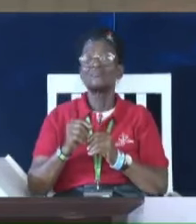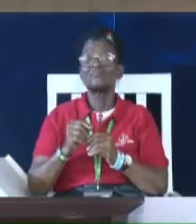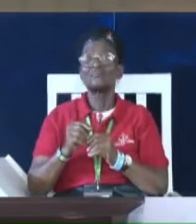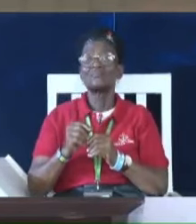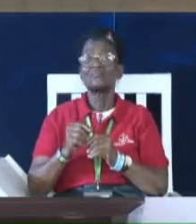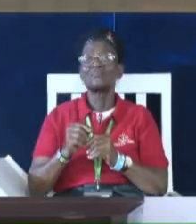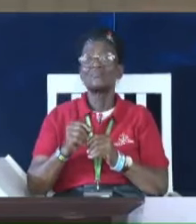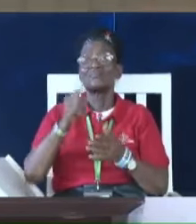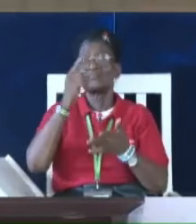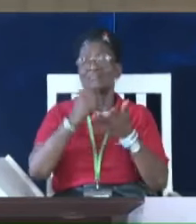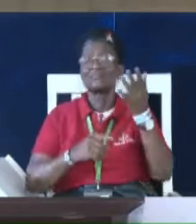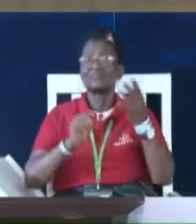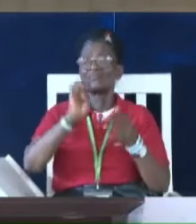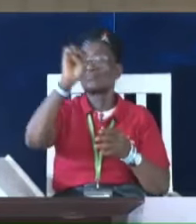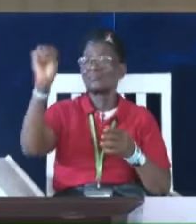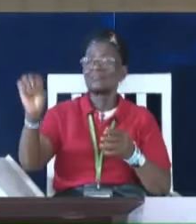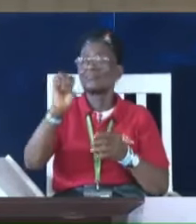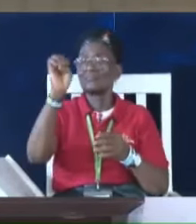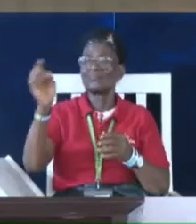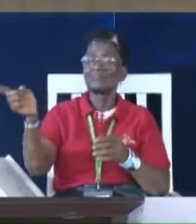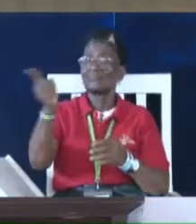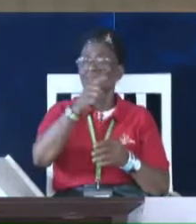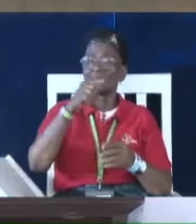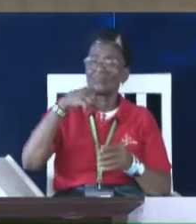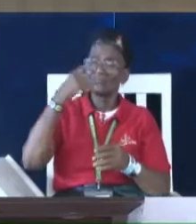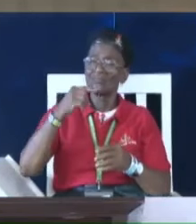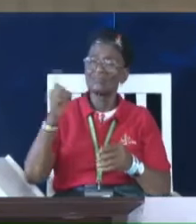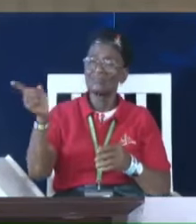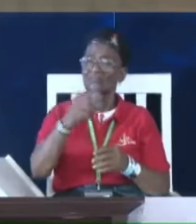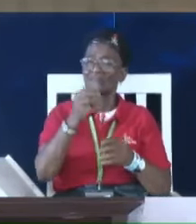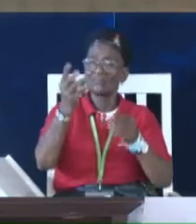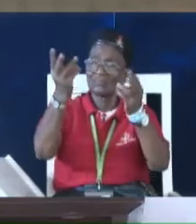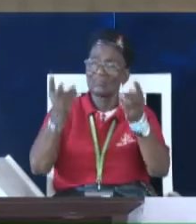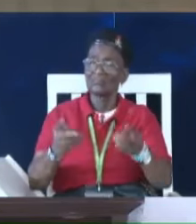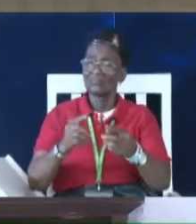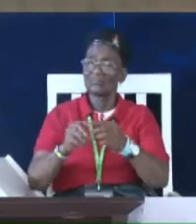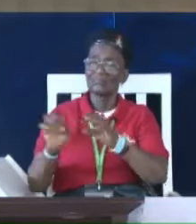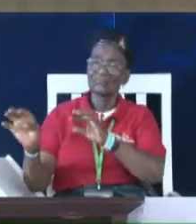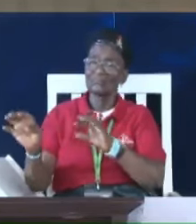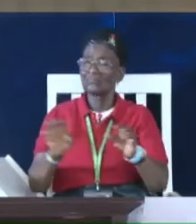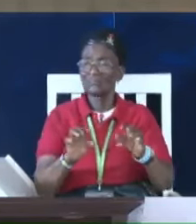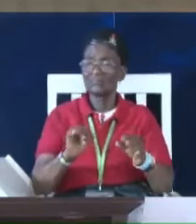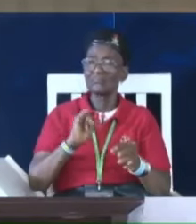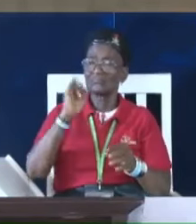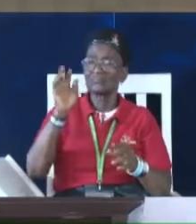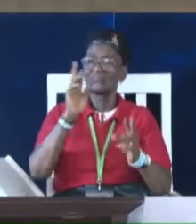That whatever you say you want to do is already done.